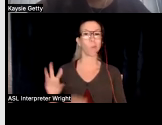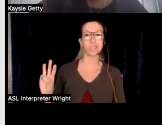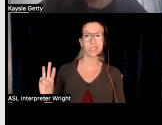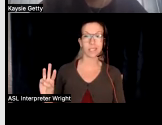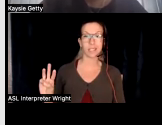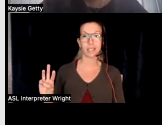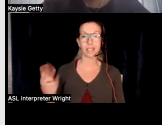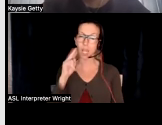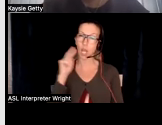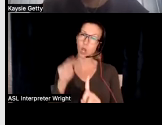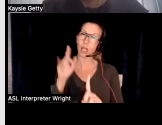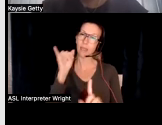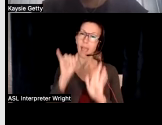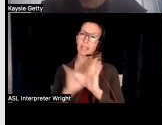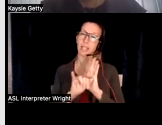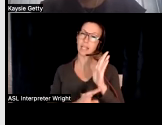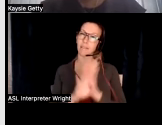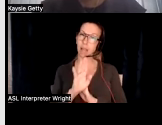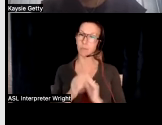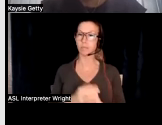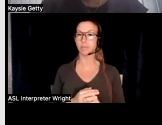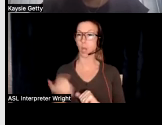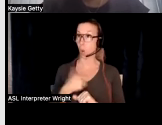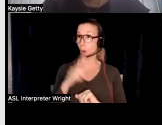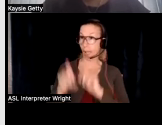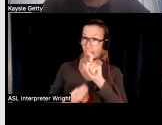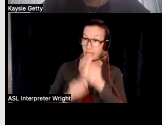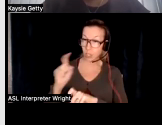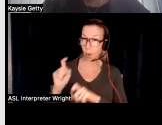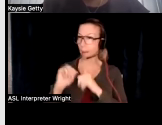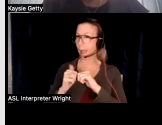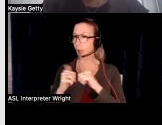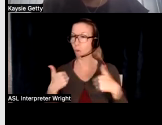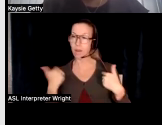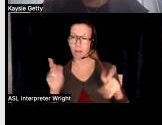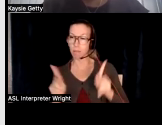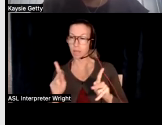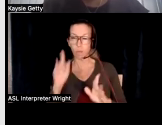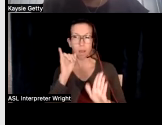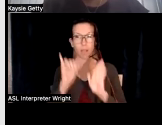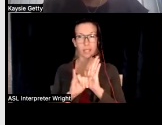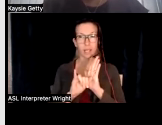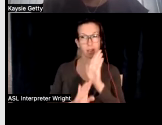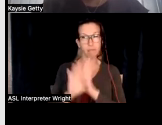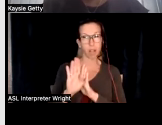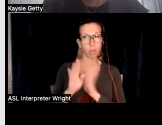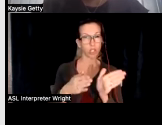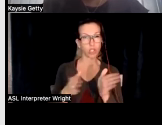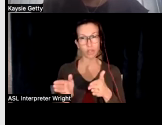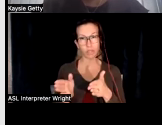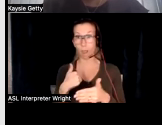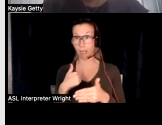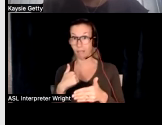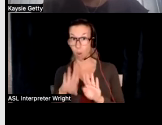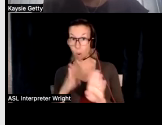that identity development. Are we asking questions about how, you know, young people's identity development may be shifting? Are we having those open